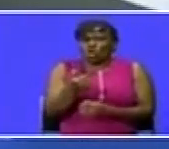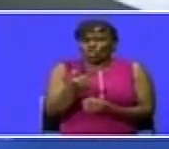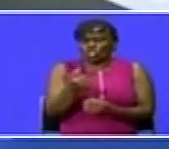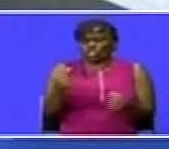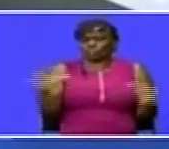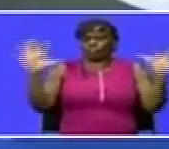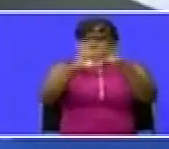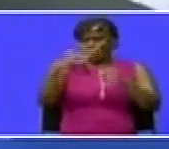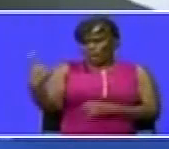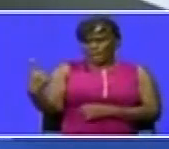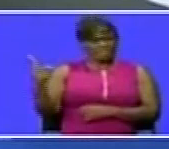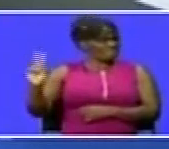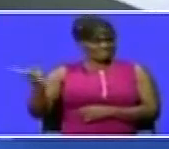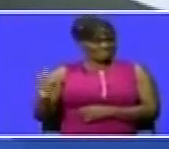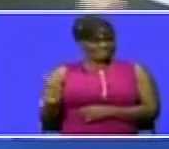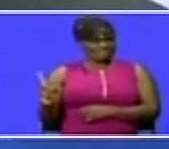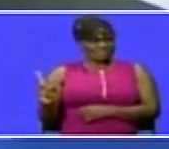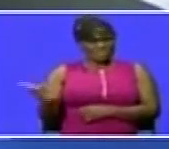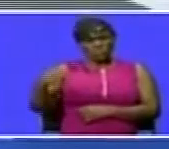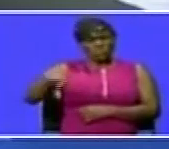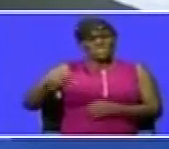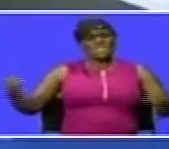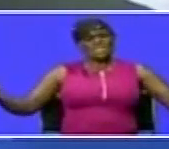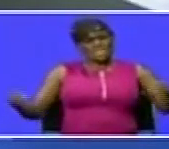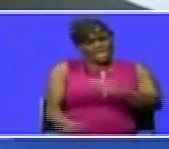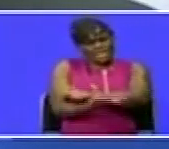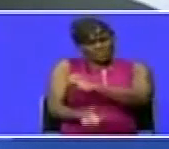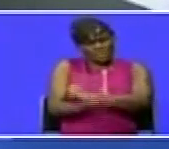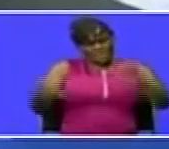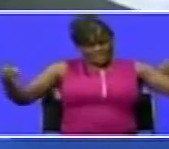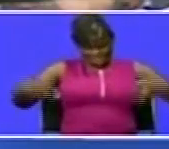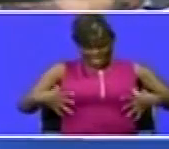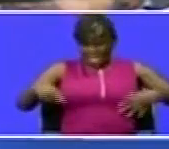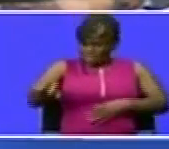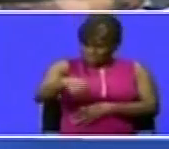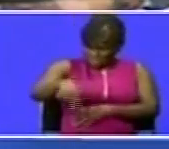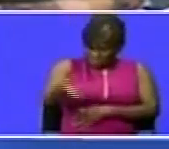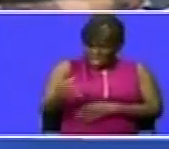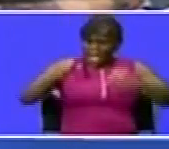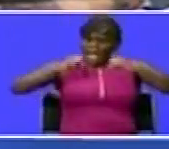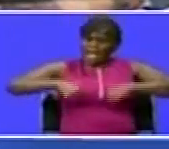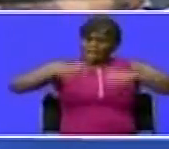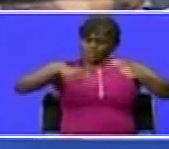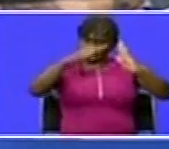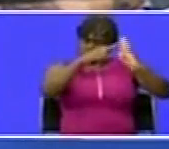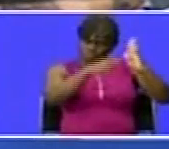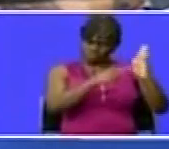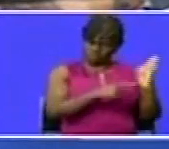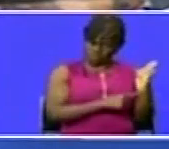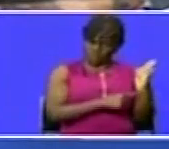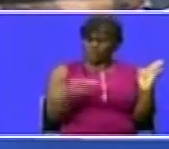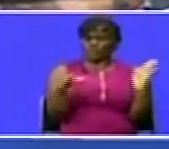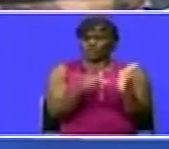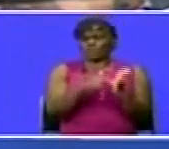become one. And if you look at our statement, we are very explicit, so that they can agree about the issues that are